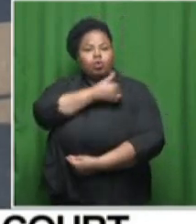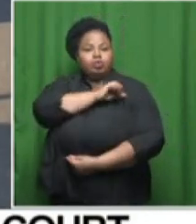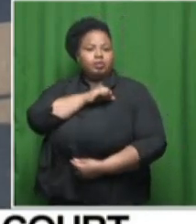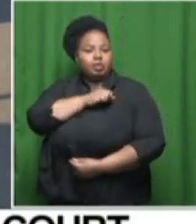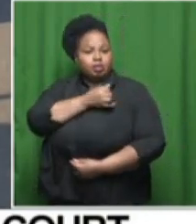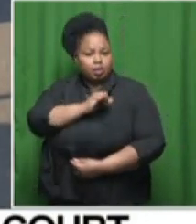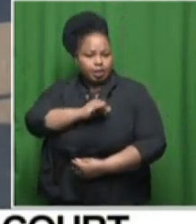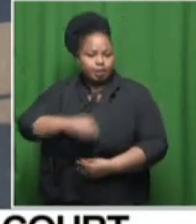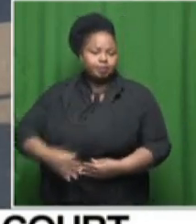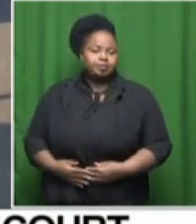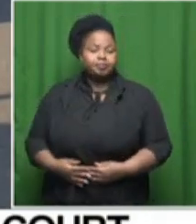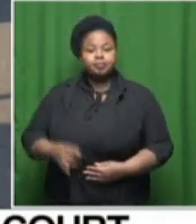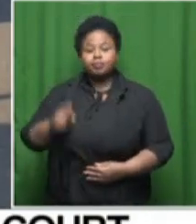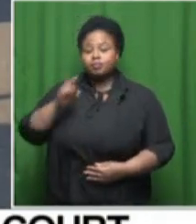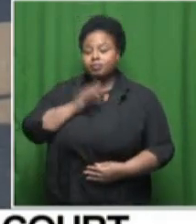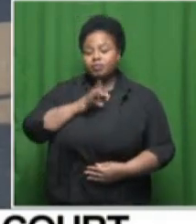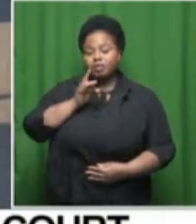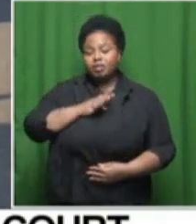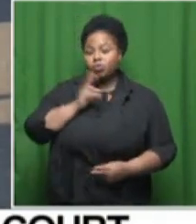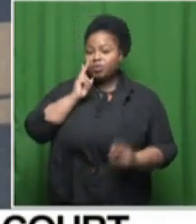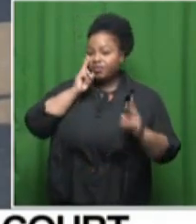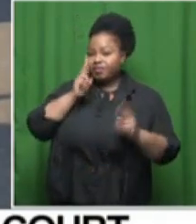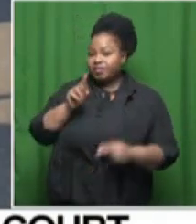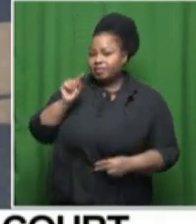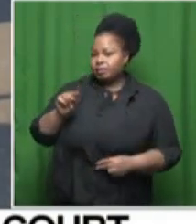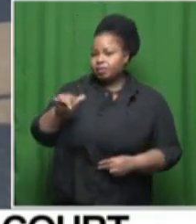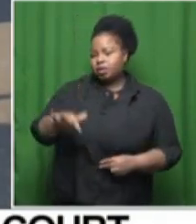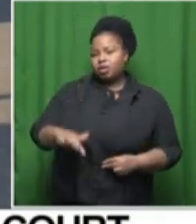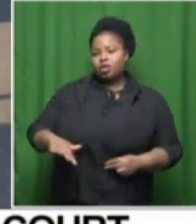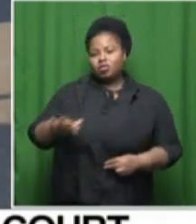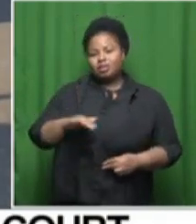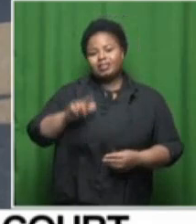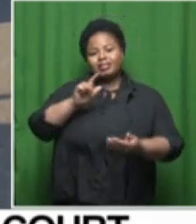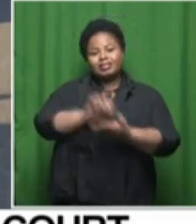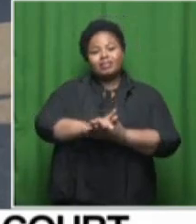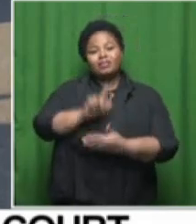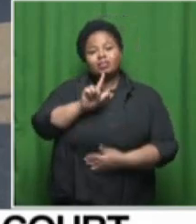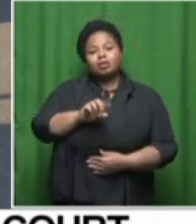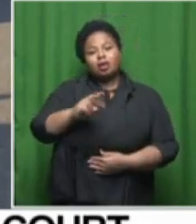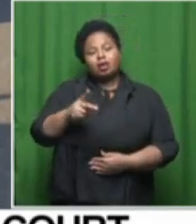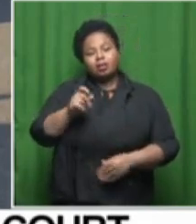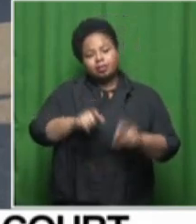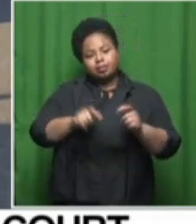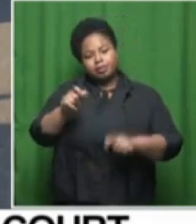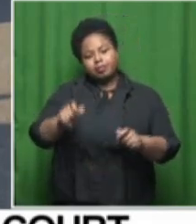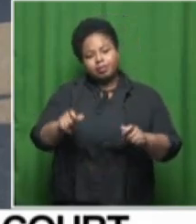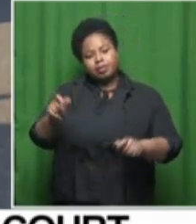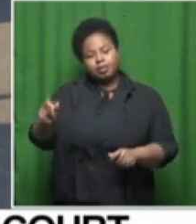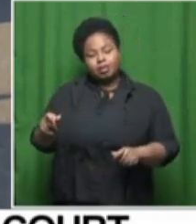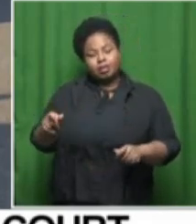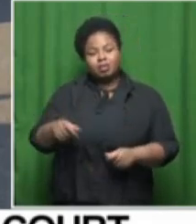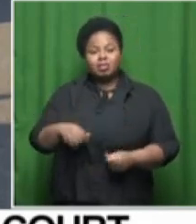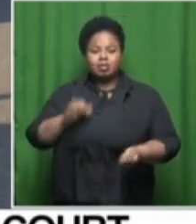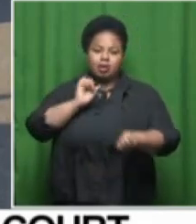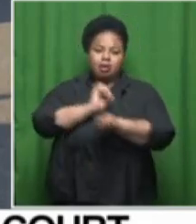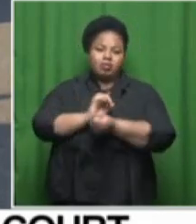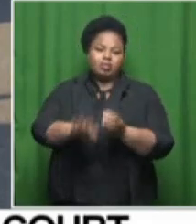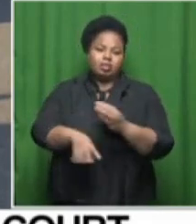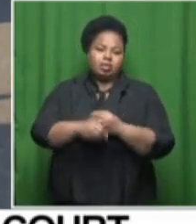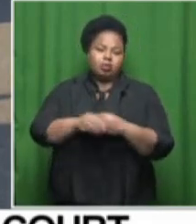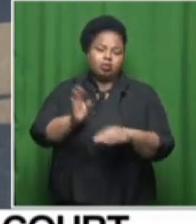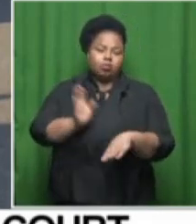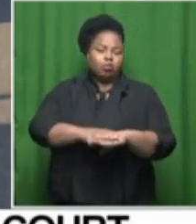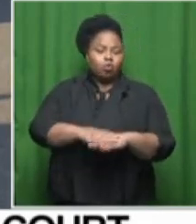We also know that on Saturday, when we did visit this area, that 17 other people were arrested. From what we understand, speaking to the